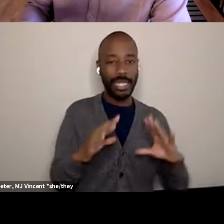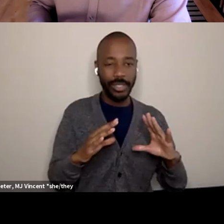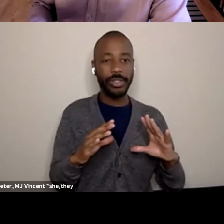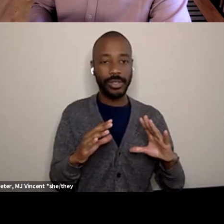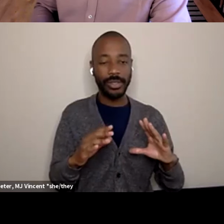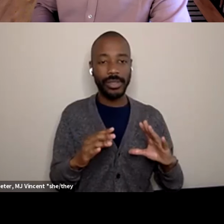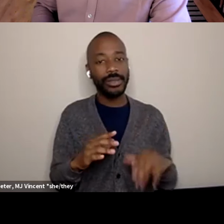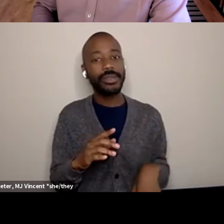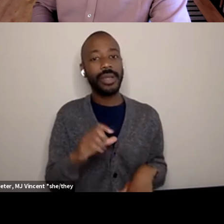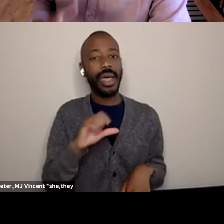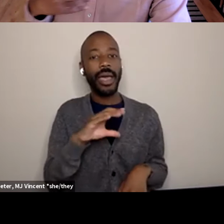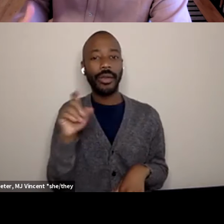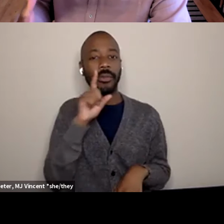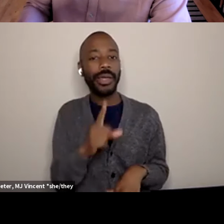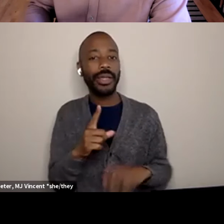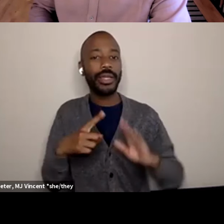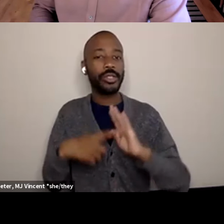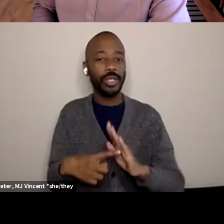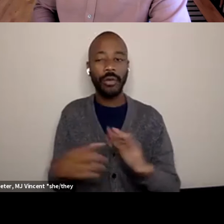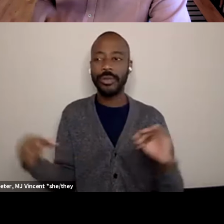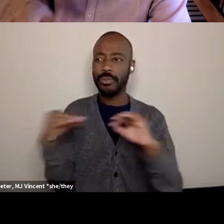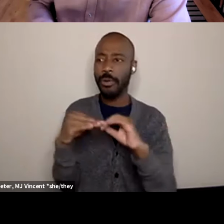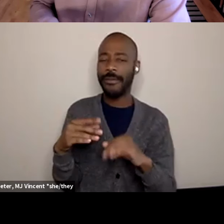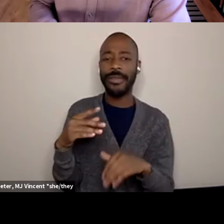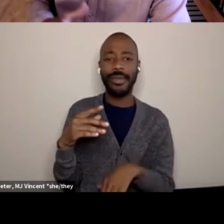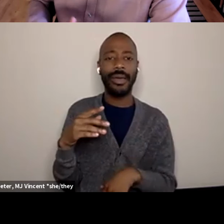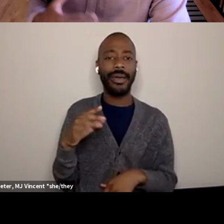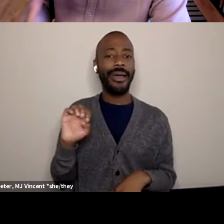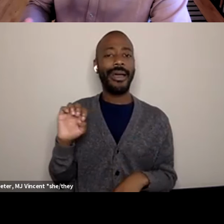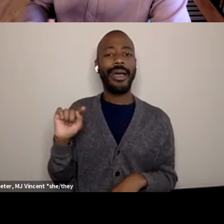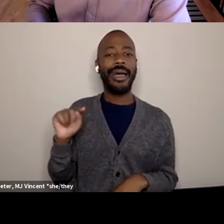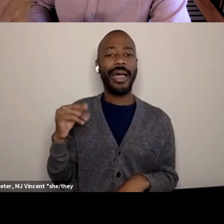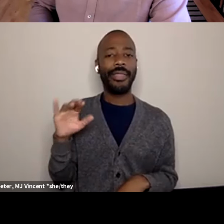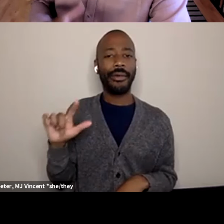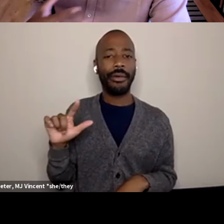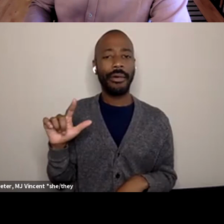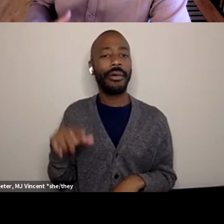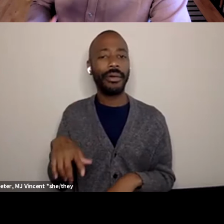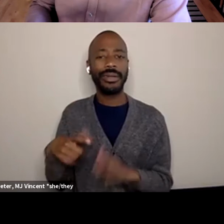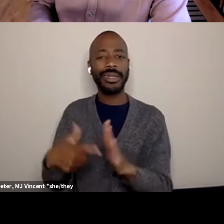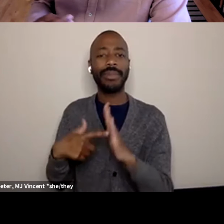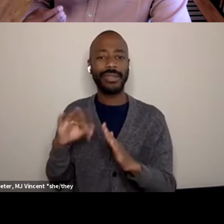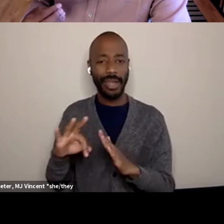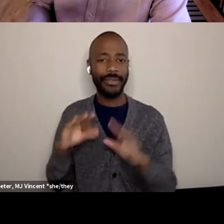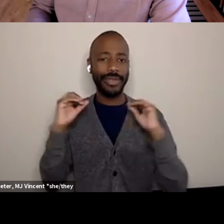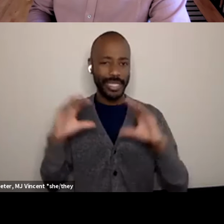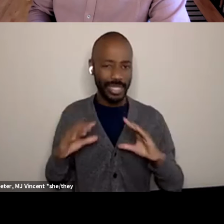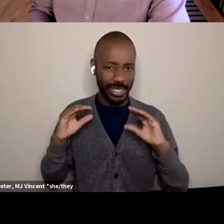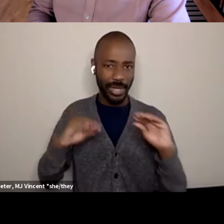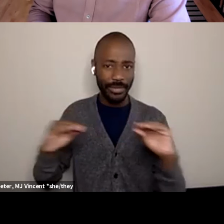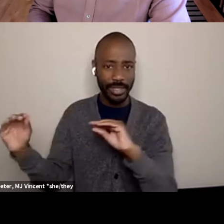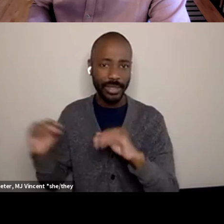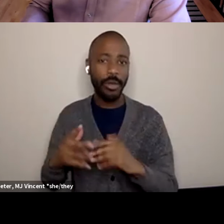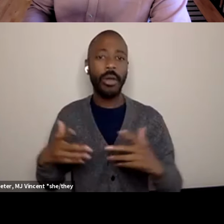and ethical demands of the vocation of teaching, right? More than just a job, but the vocation, right? This calling of what it means to be an